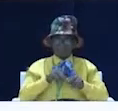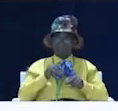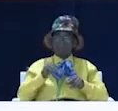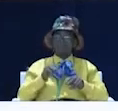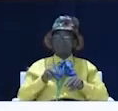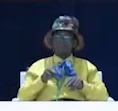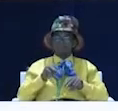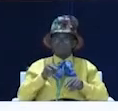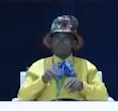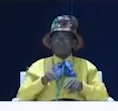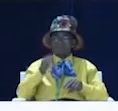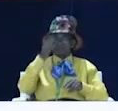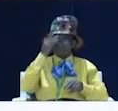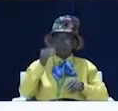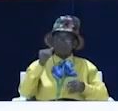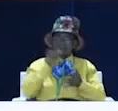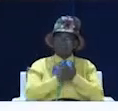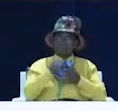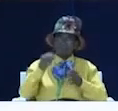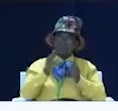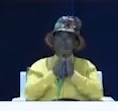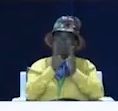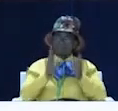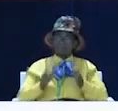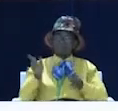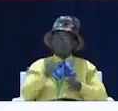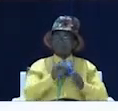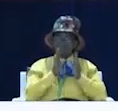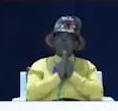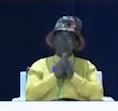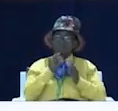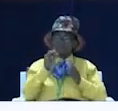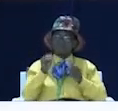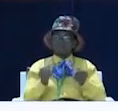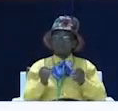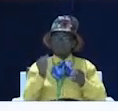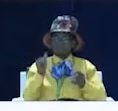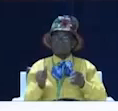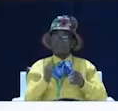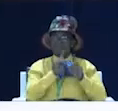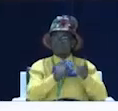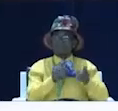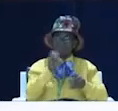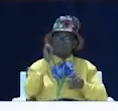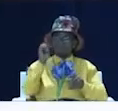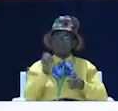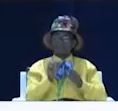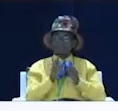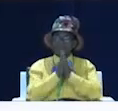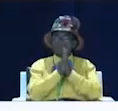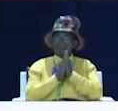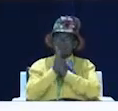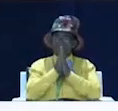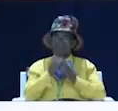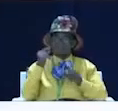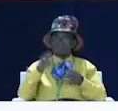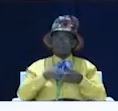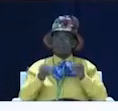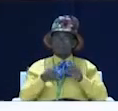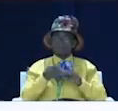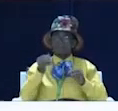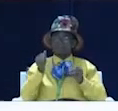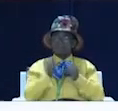instantly answered. So he shared the testimony with his friends, and they began to